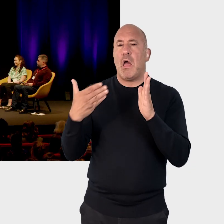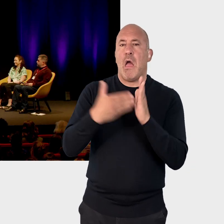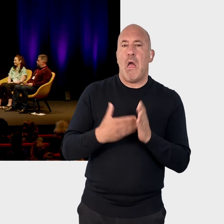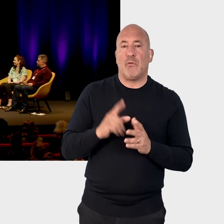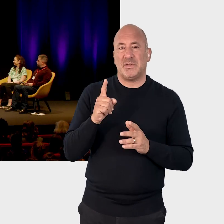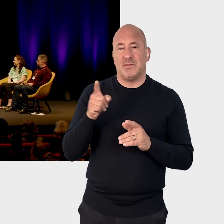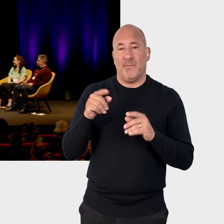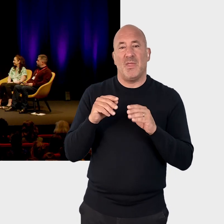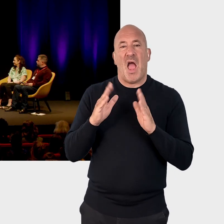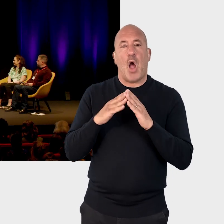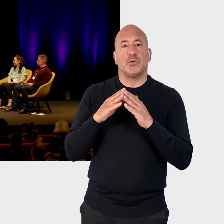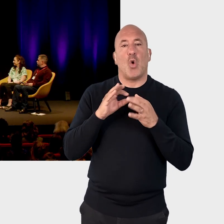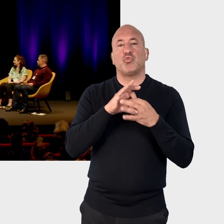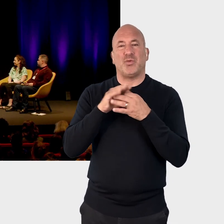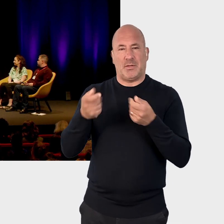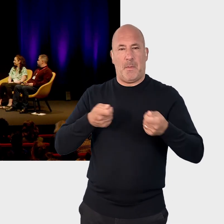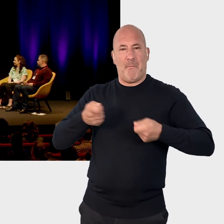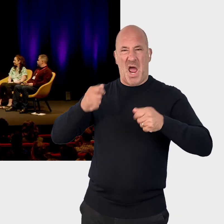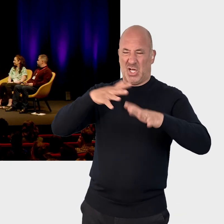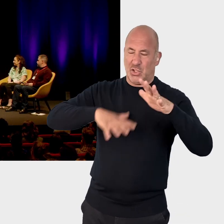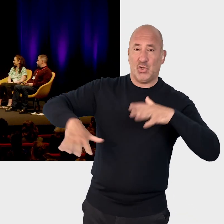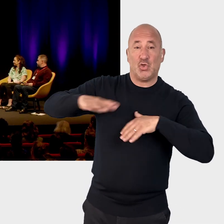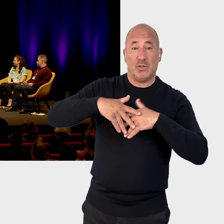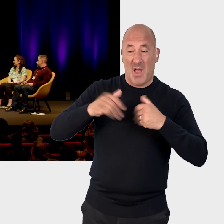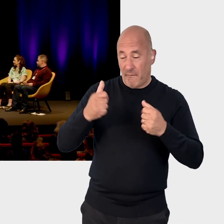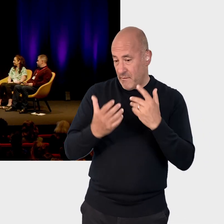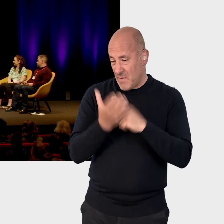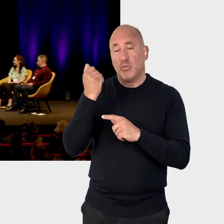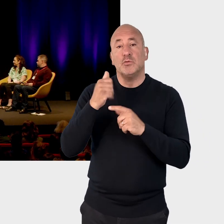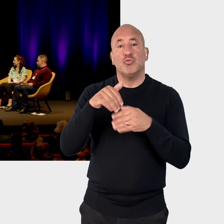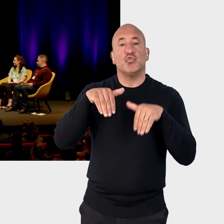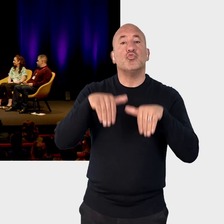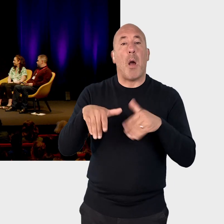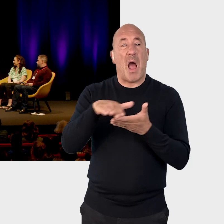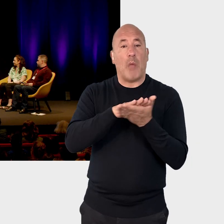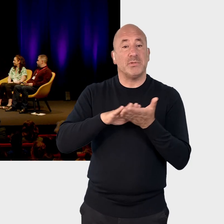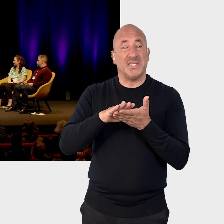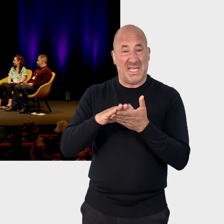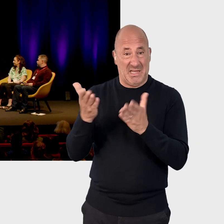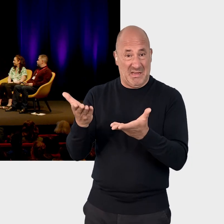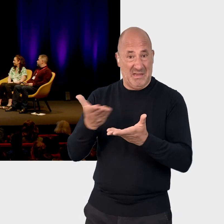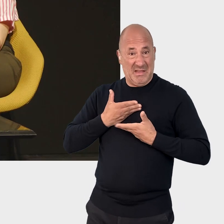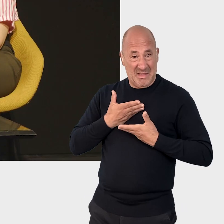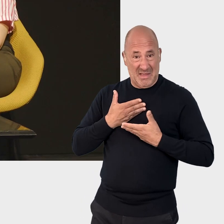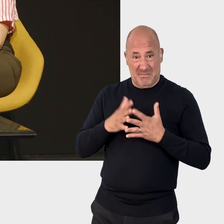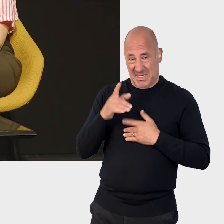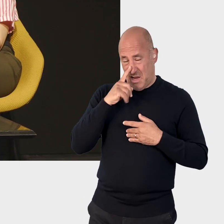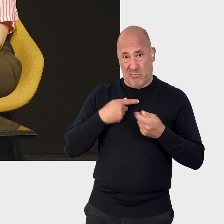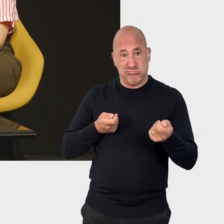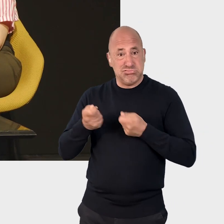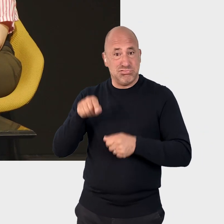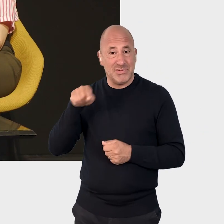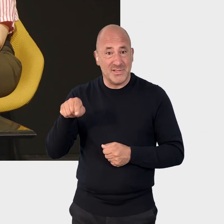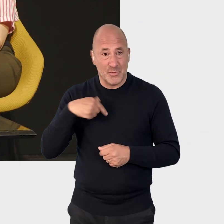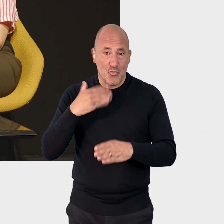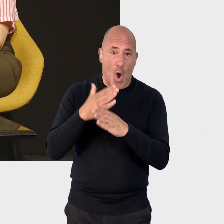Yeah, for sure. And one of the additions that we're adding to the project now is that the housing association that managed the estate have gifted us an empty